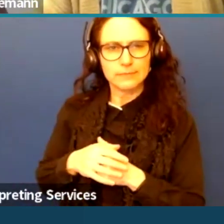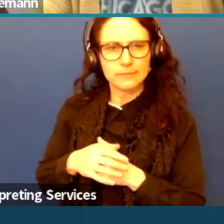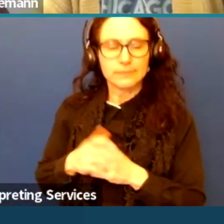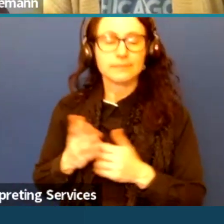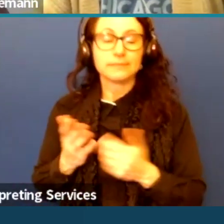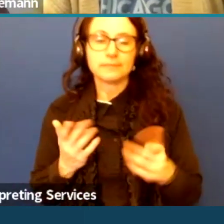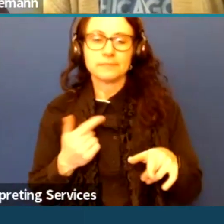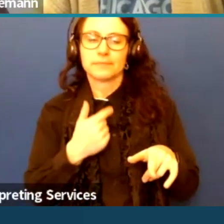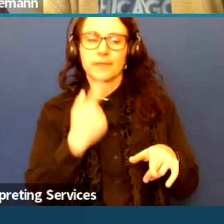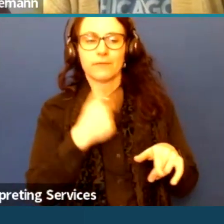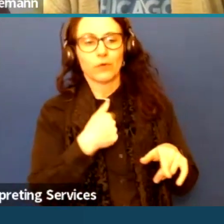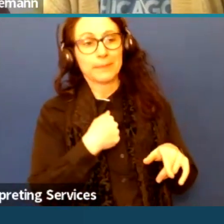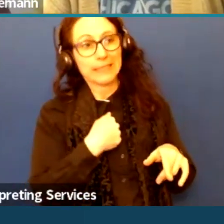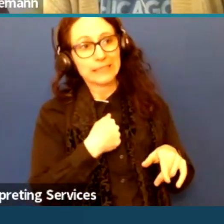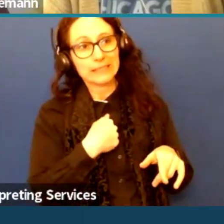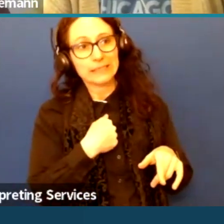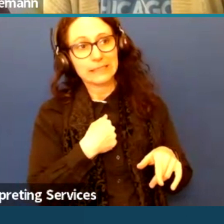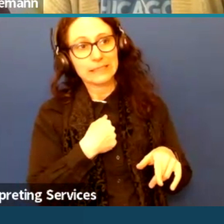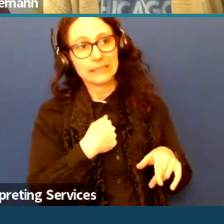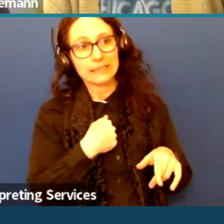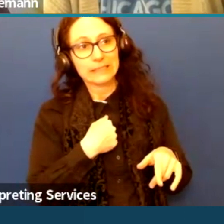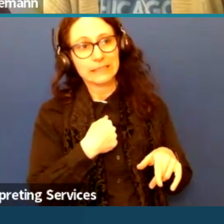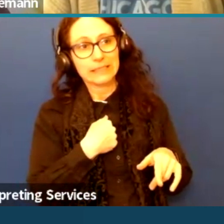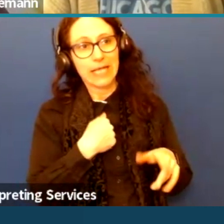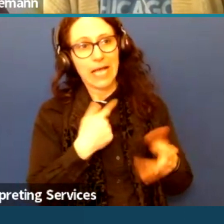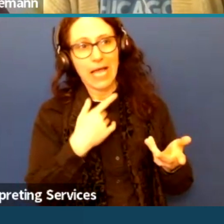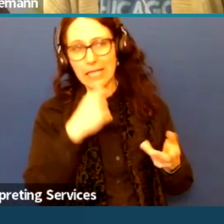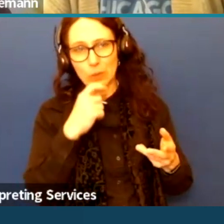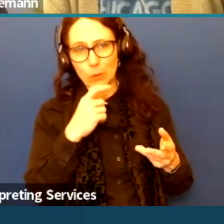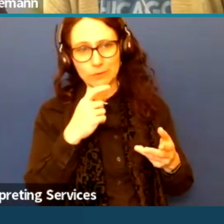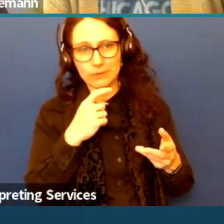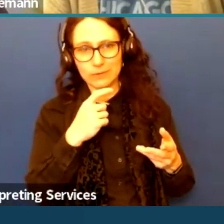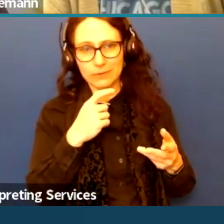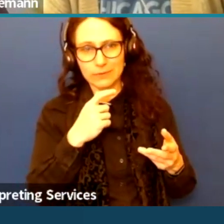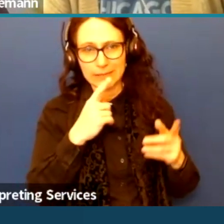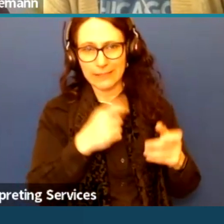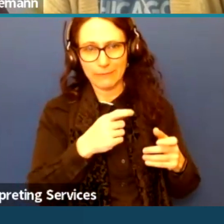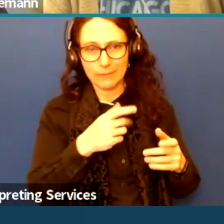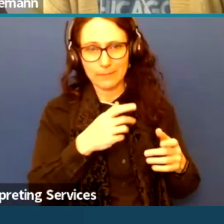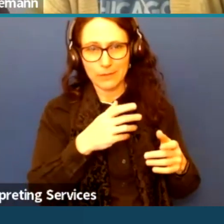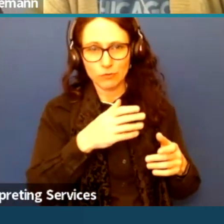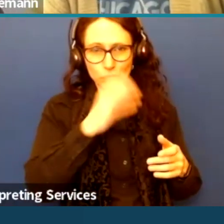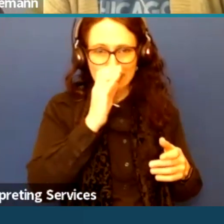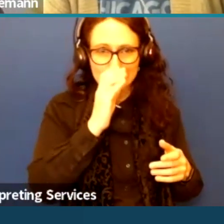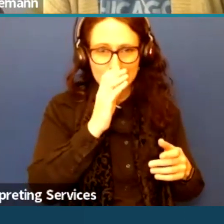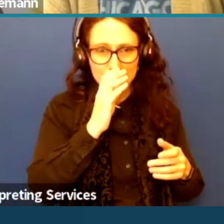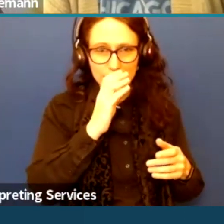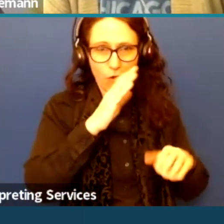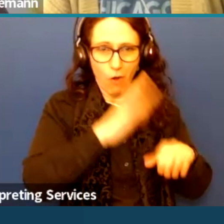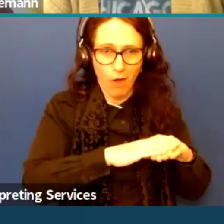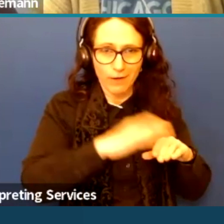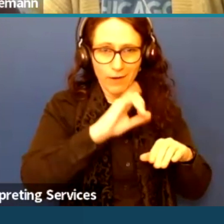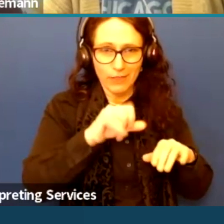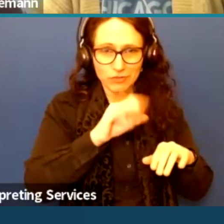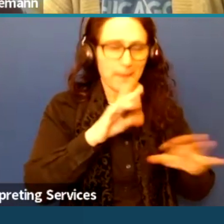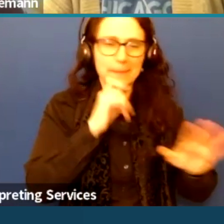I don't have him drinking on the job. I mean, it's not alcohol, but it's, you drink, you